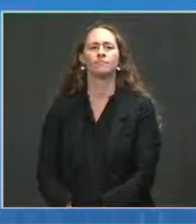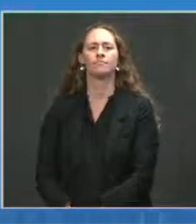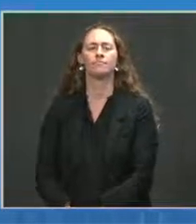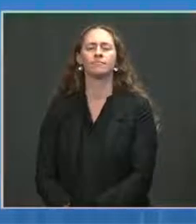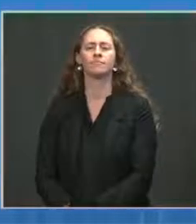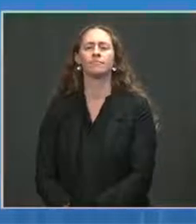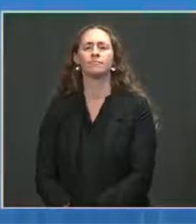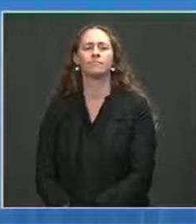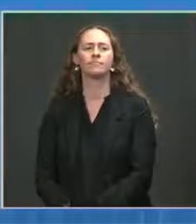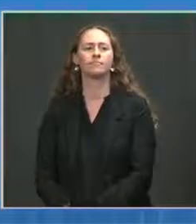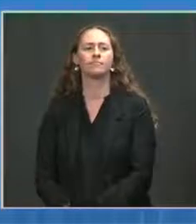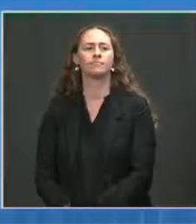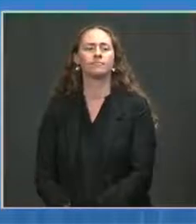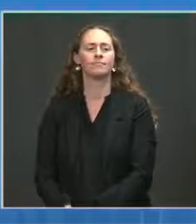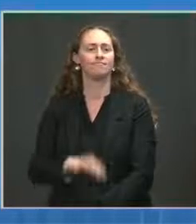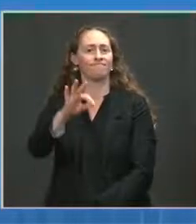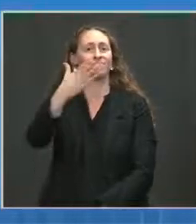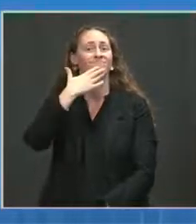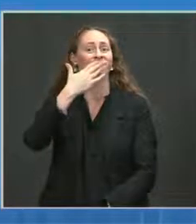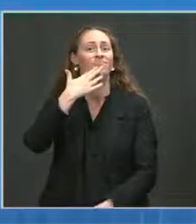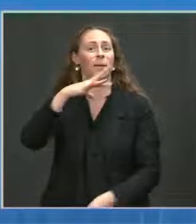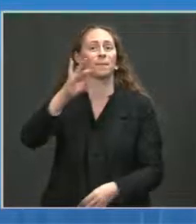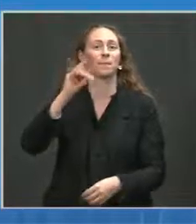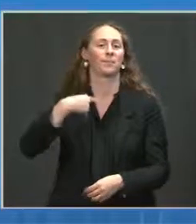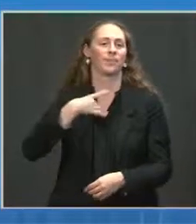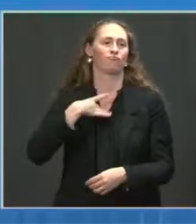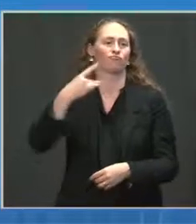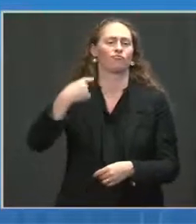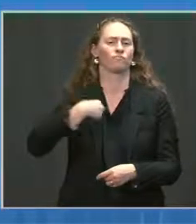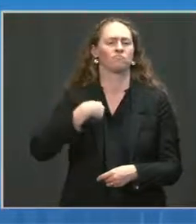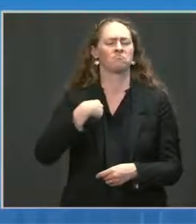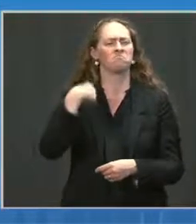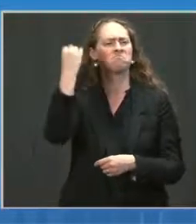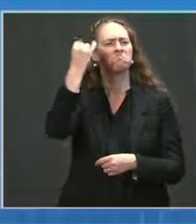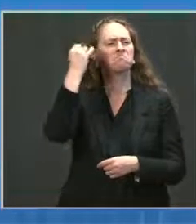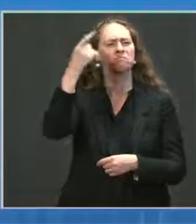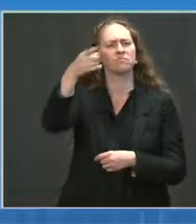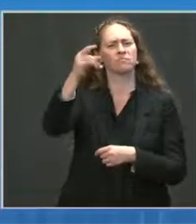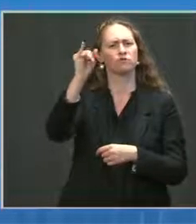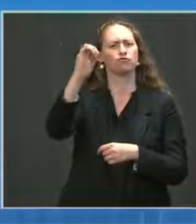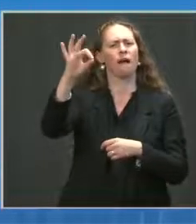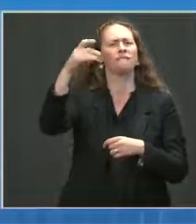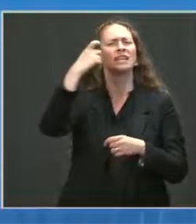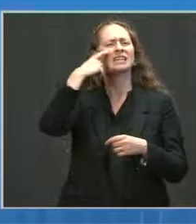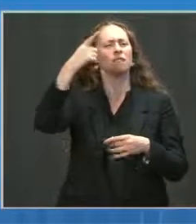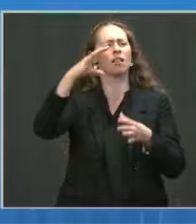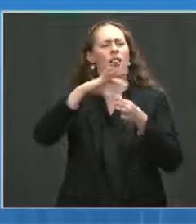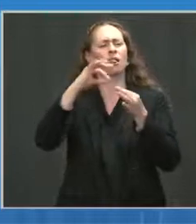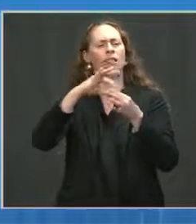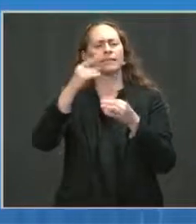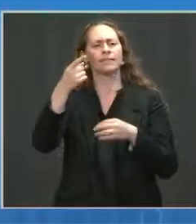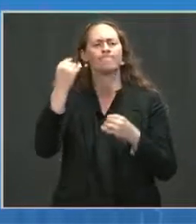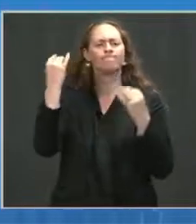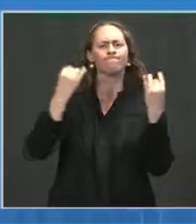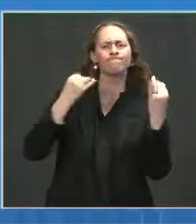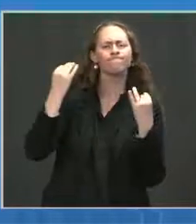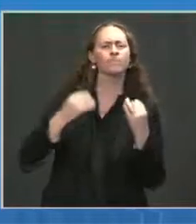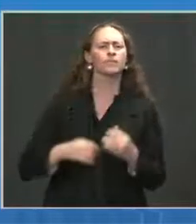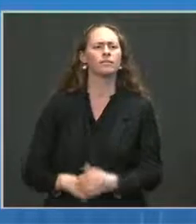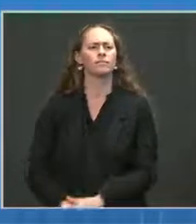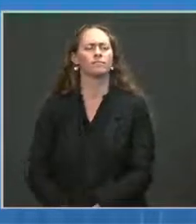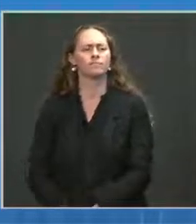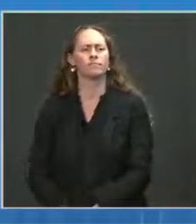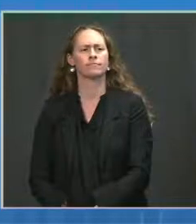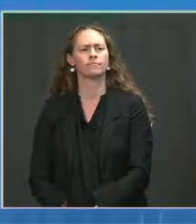Hi, thanks very much. Jeff, you said earlier that it was time to do to have requirements with relation to